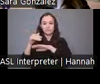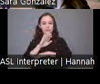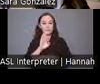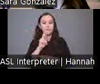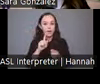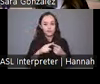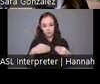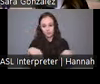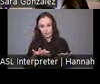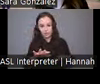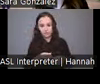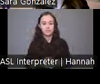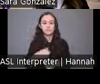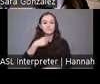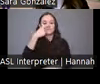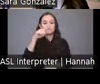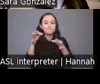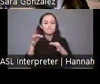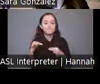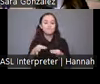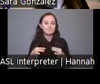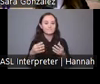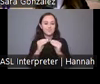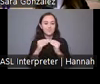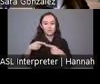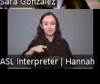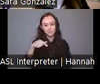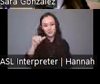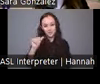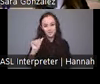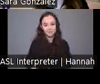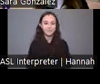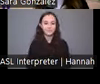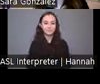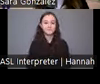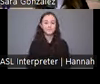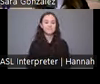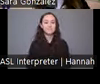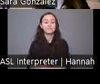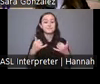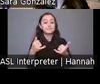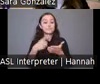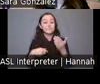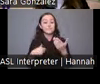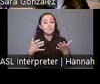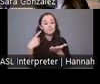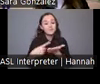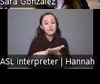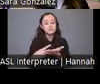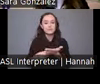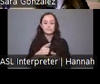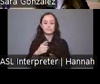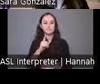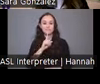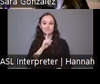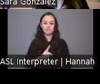I'm happy to return to this method and chat more about it during our Q&A session. But here what I want to talk about is that the real value of catch